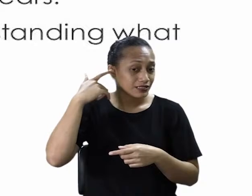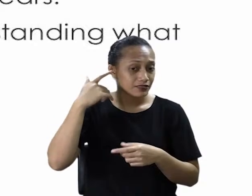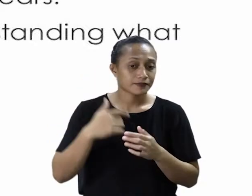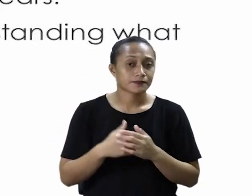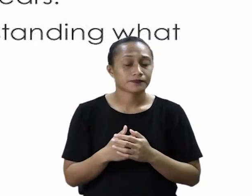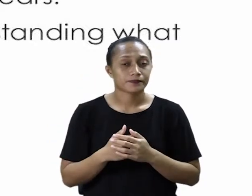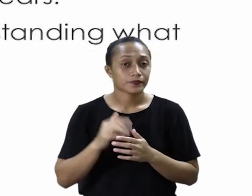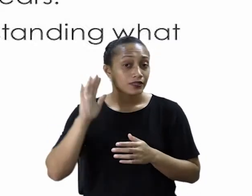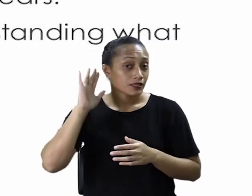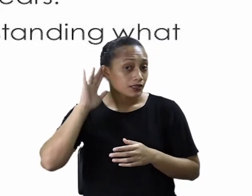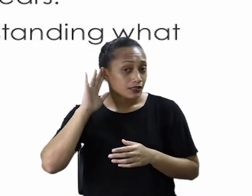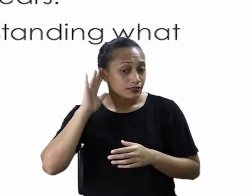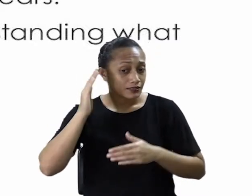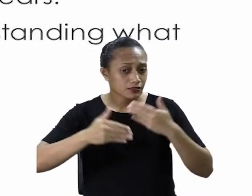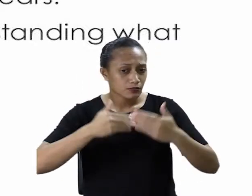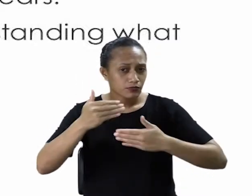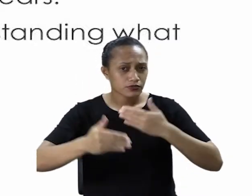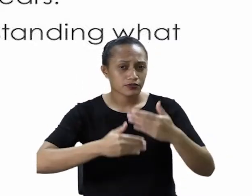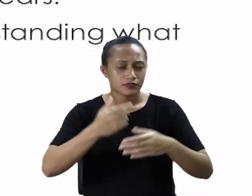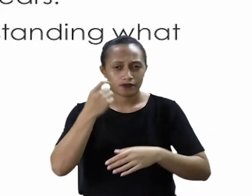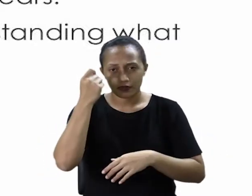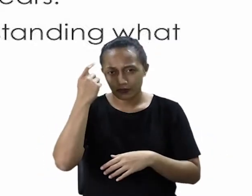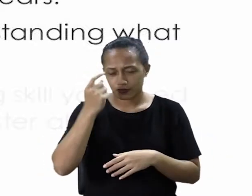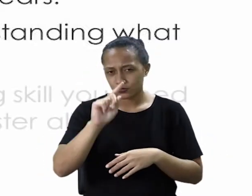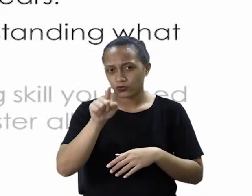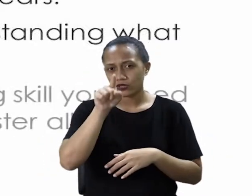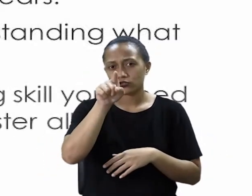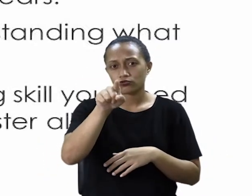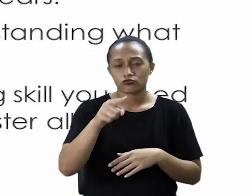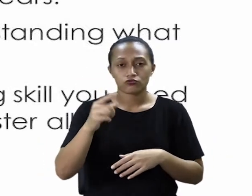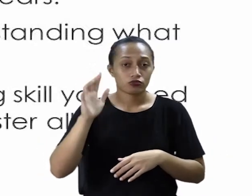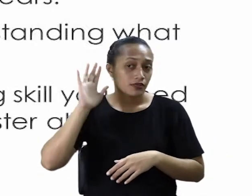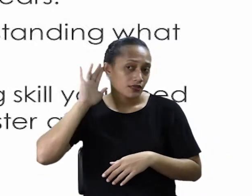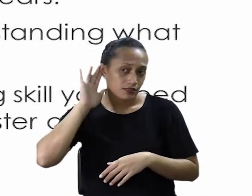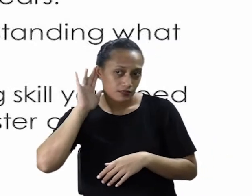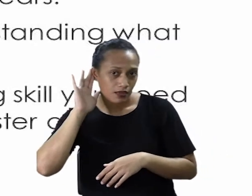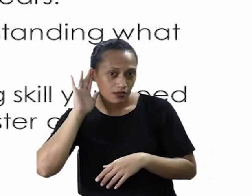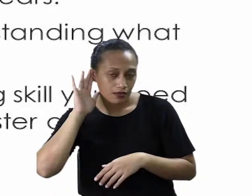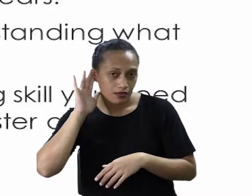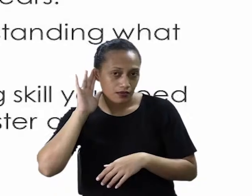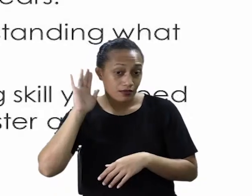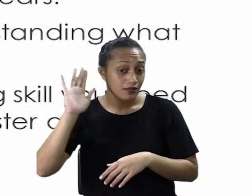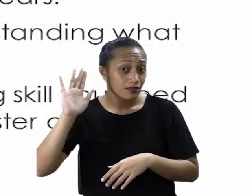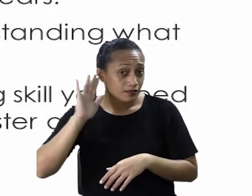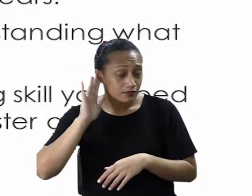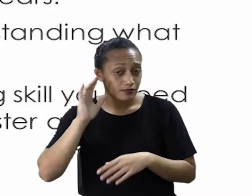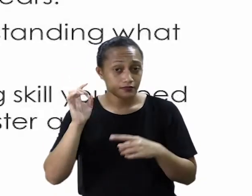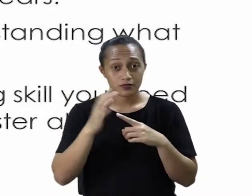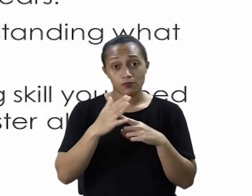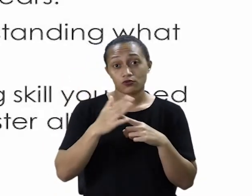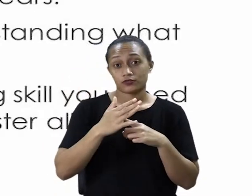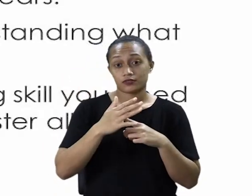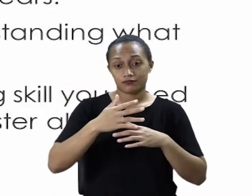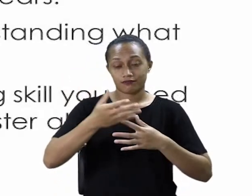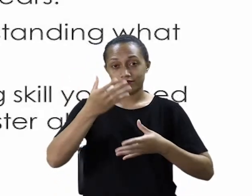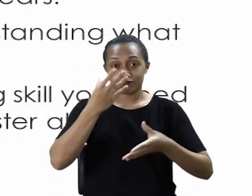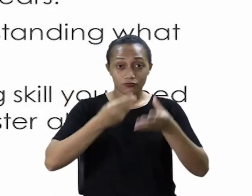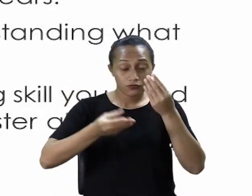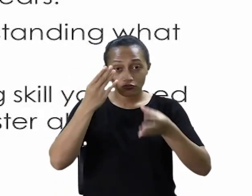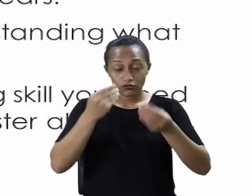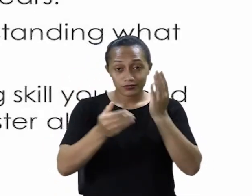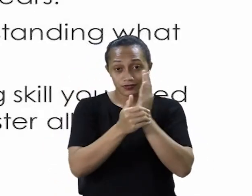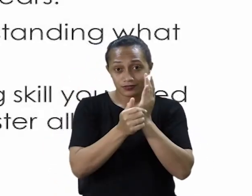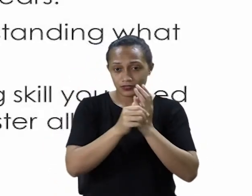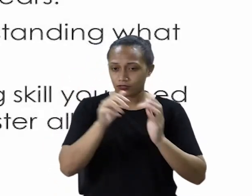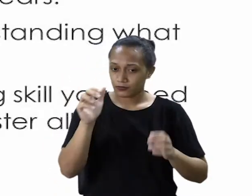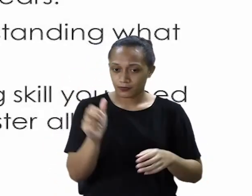Listening is the process of understanding what you hear. Listening is an important learning skill you